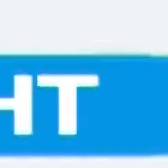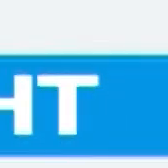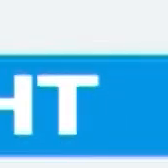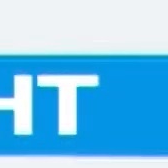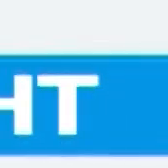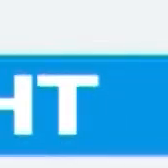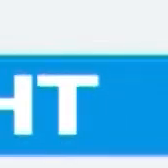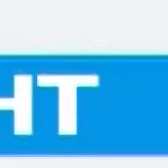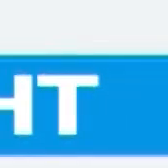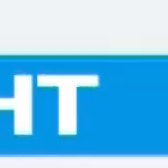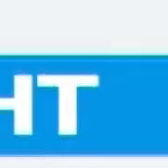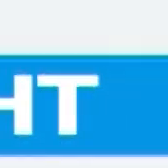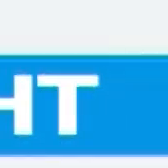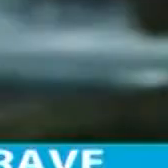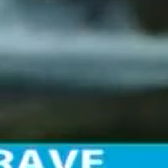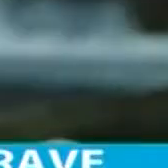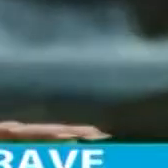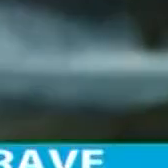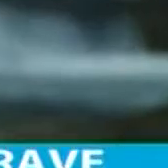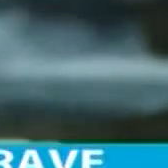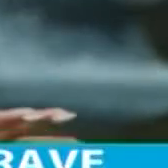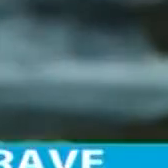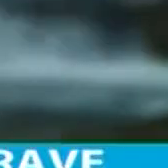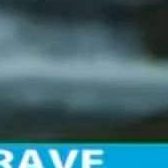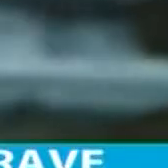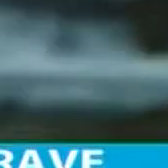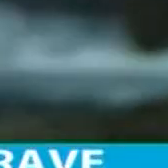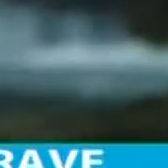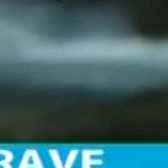Tonight on KBC Channel 1.